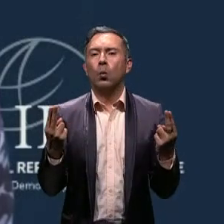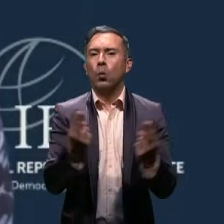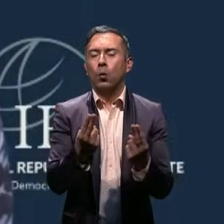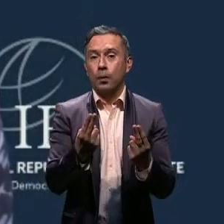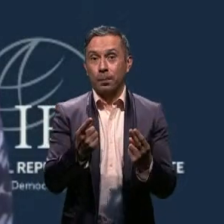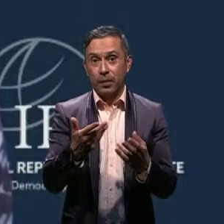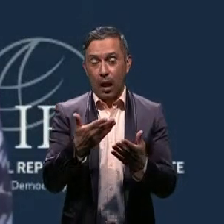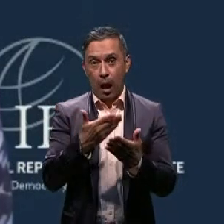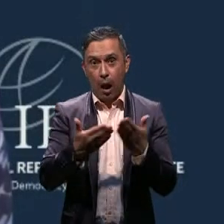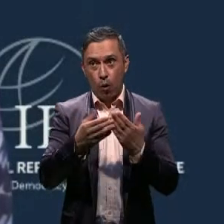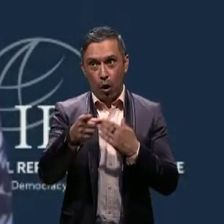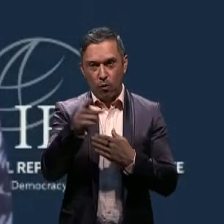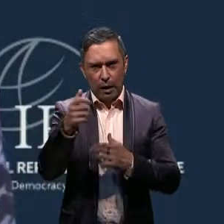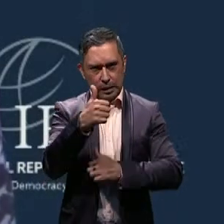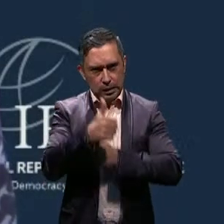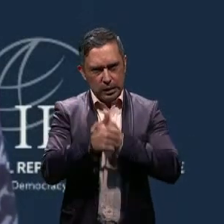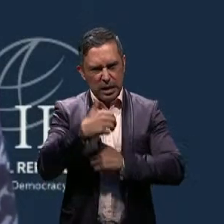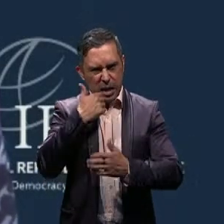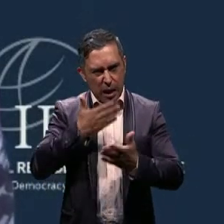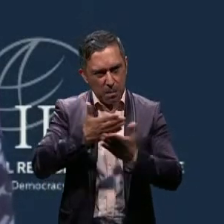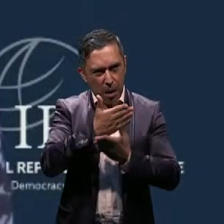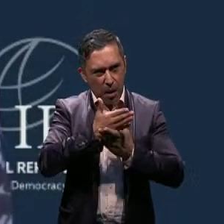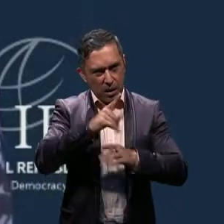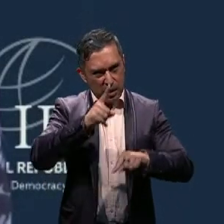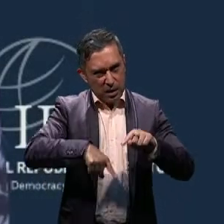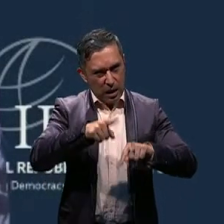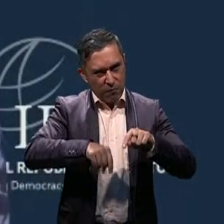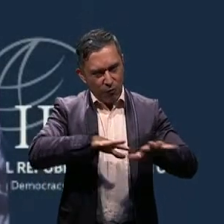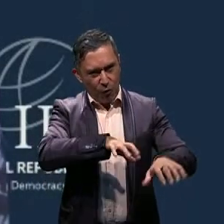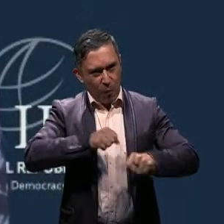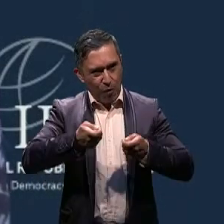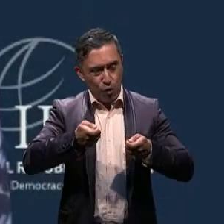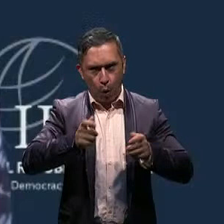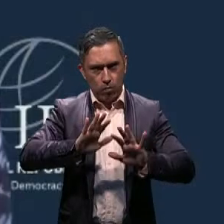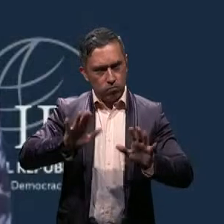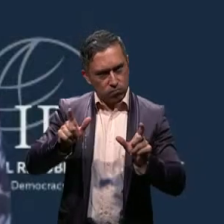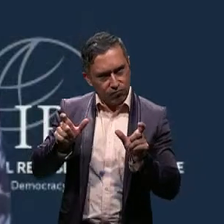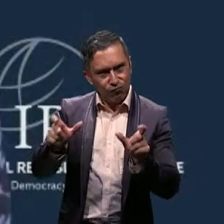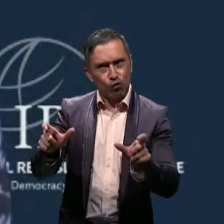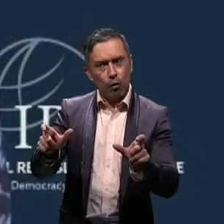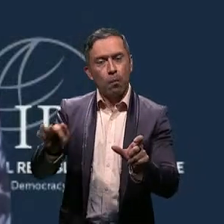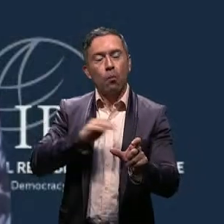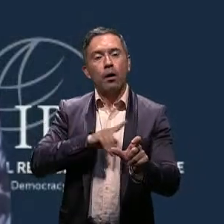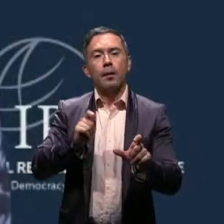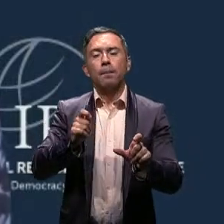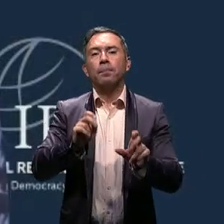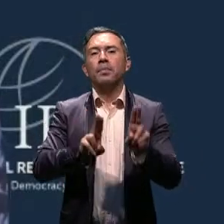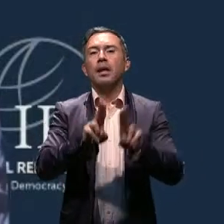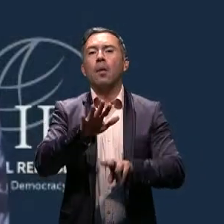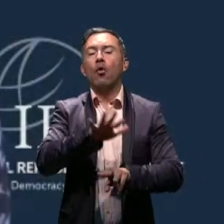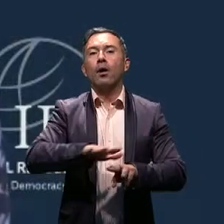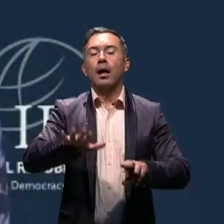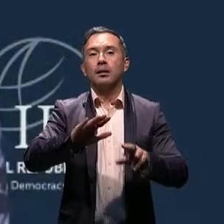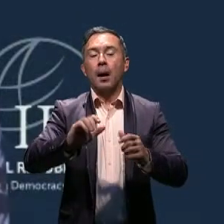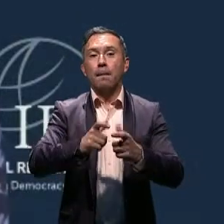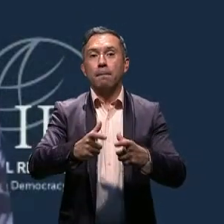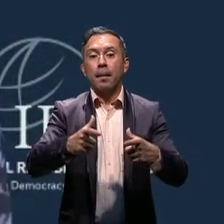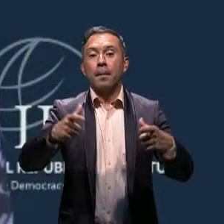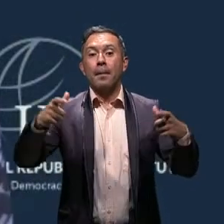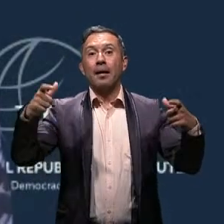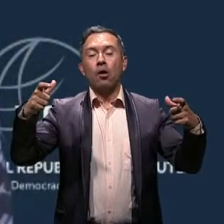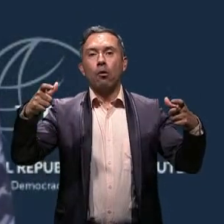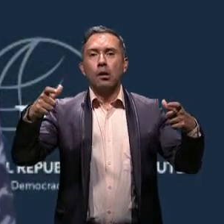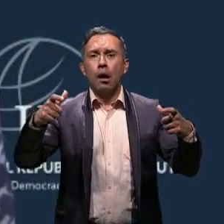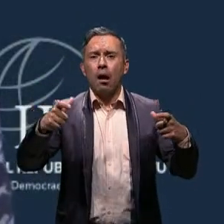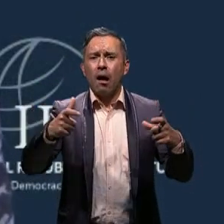than ever, we must be sure that this intent are fail and to recover